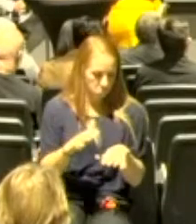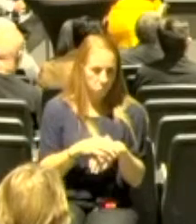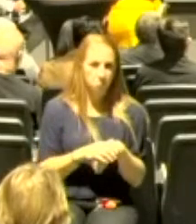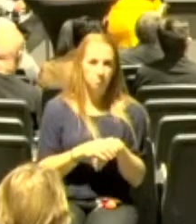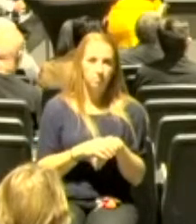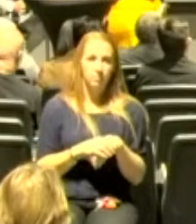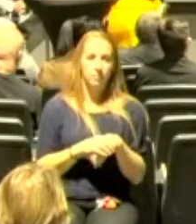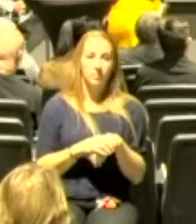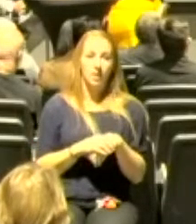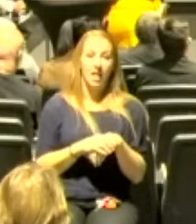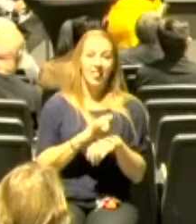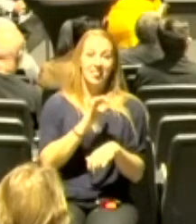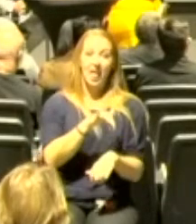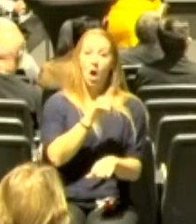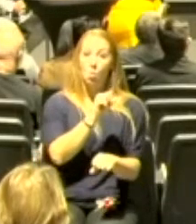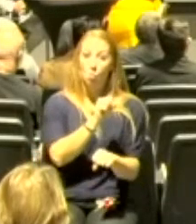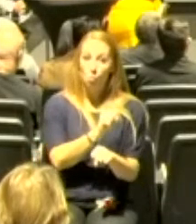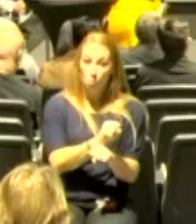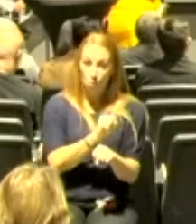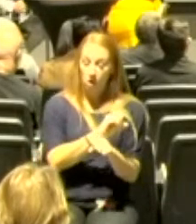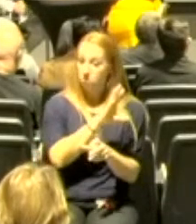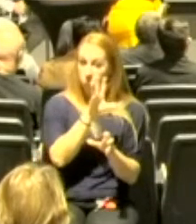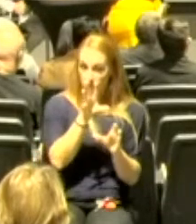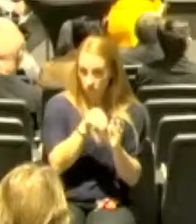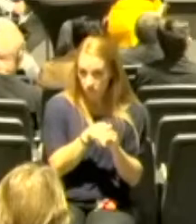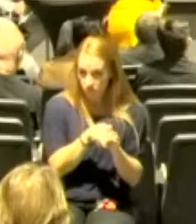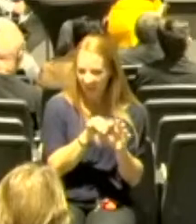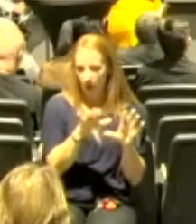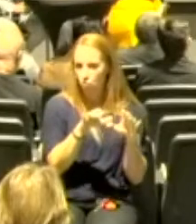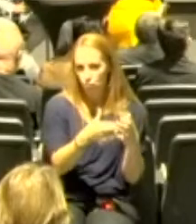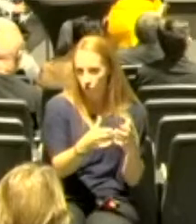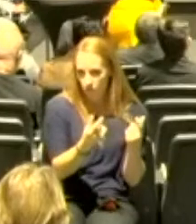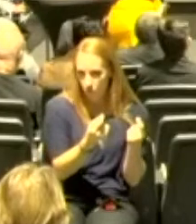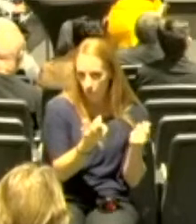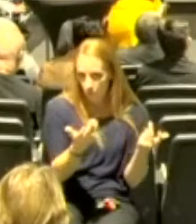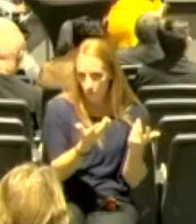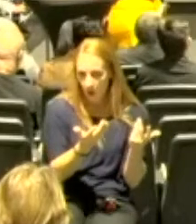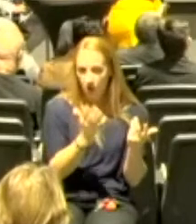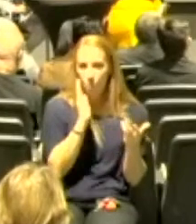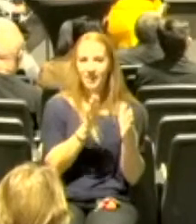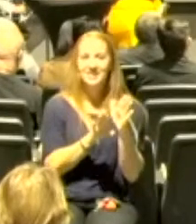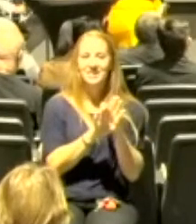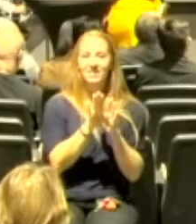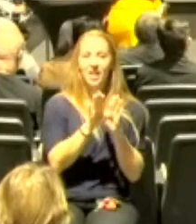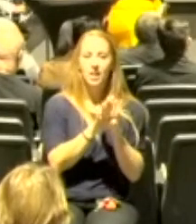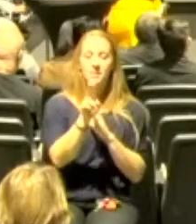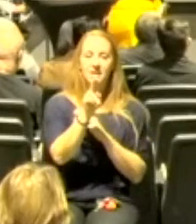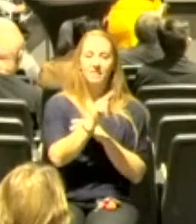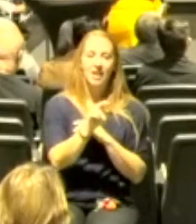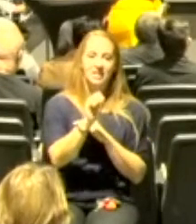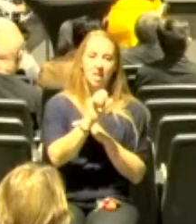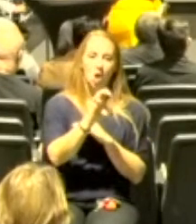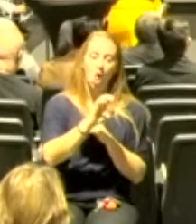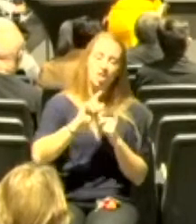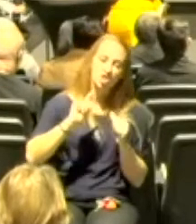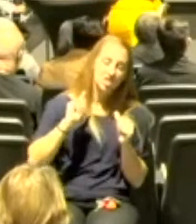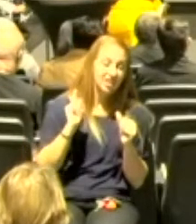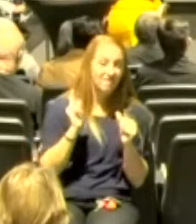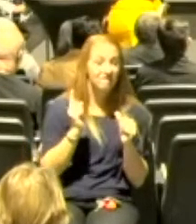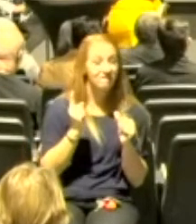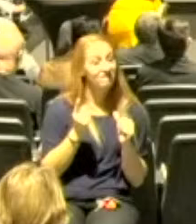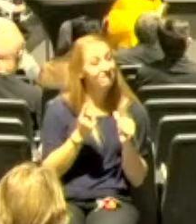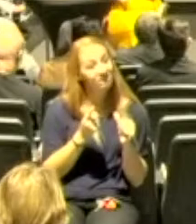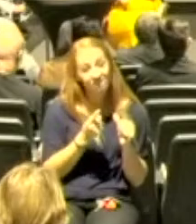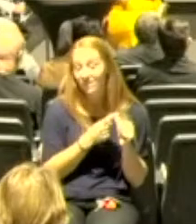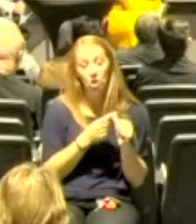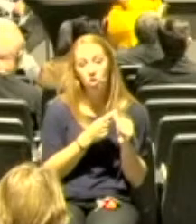The scope of that work, that group will be doing, will be to develop Nevada State's first, and there's gonna be a lot of firsts